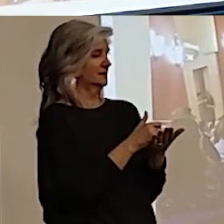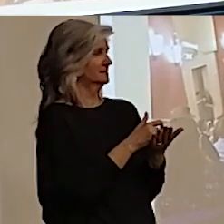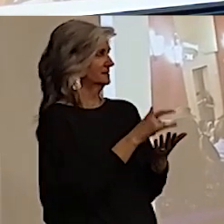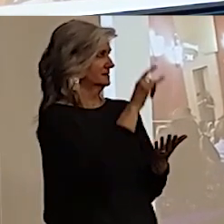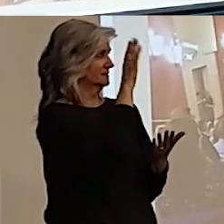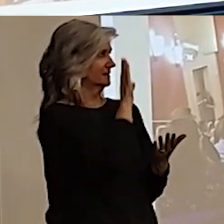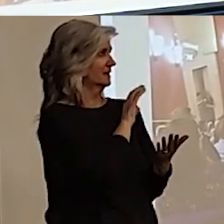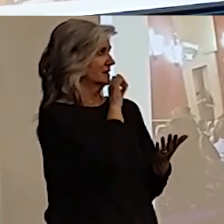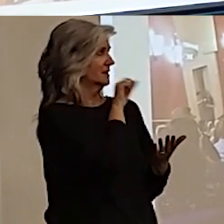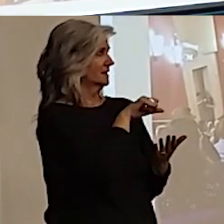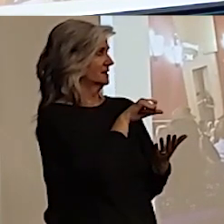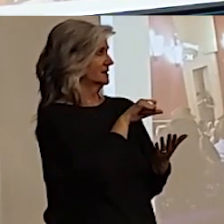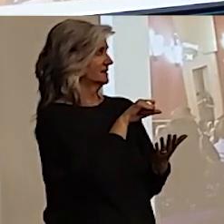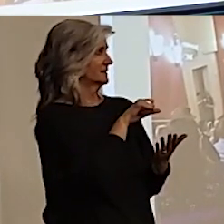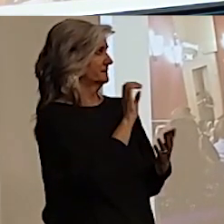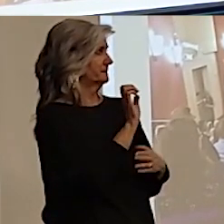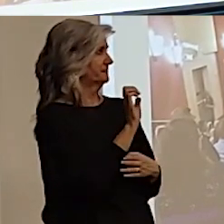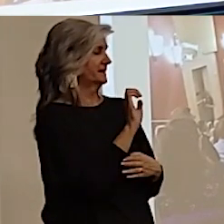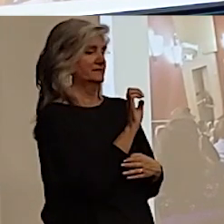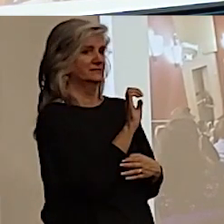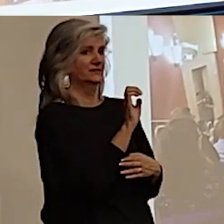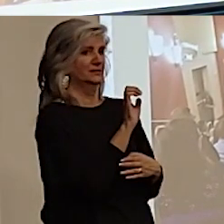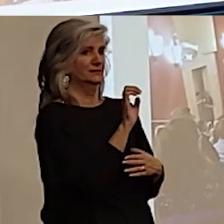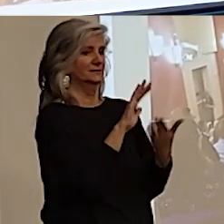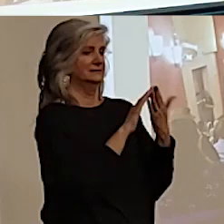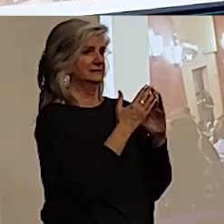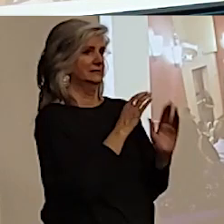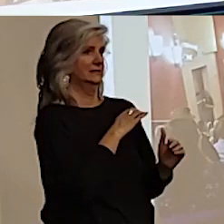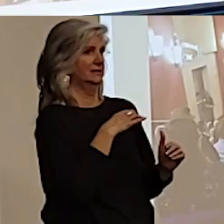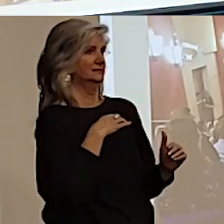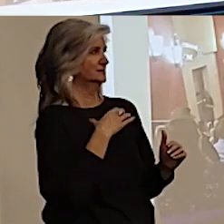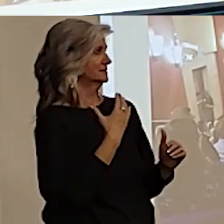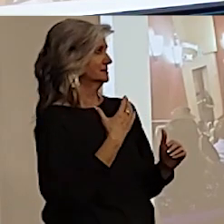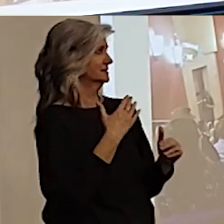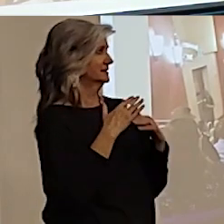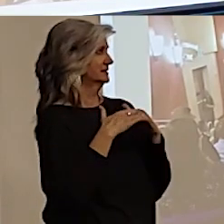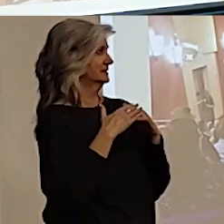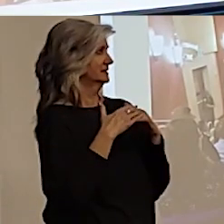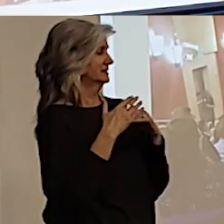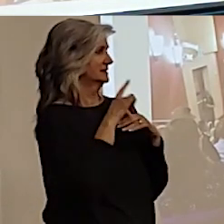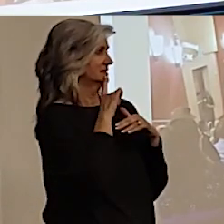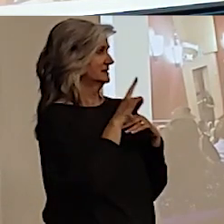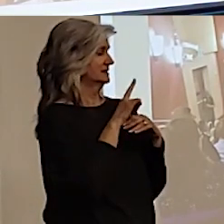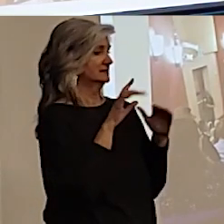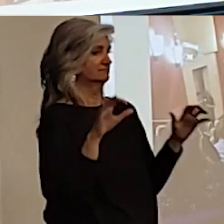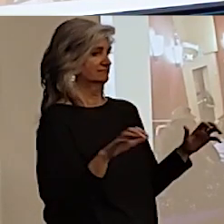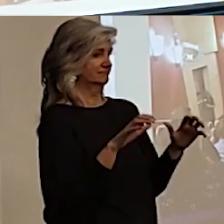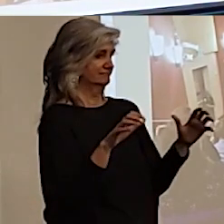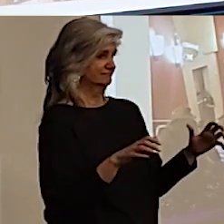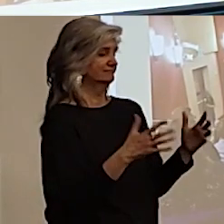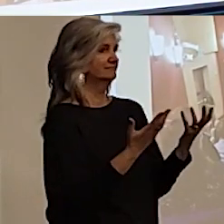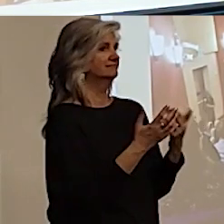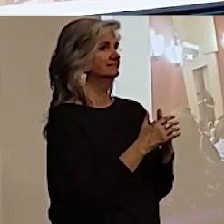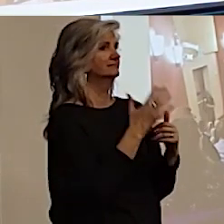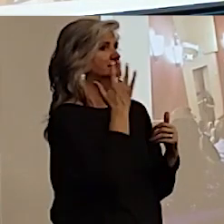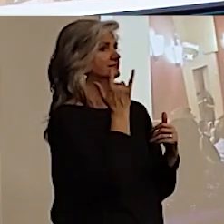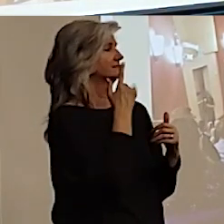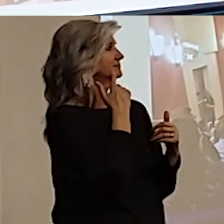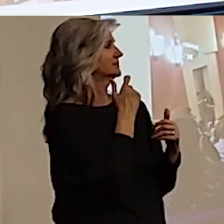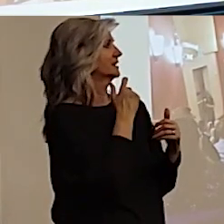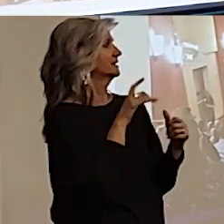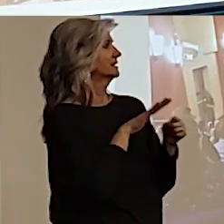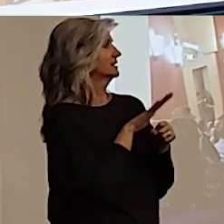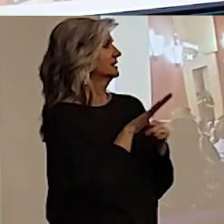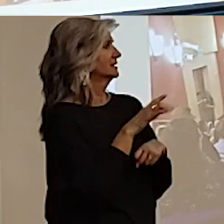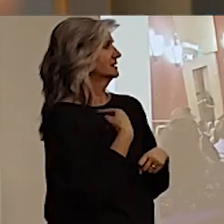the Evansville City Council, I'm Mount Vernon, but the Evansville City Council at least is putting a good foot forward. And why? Because enough